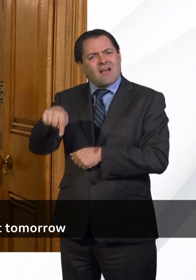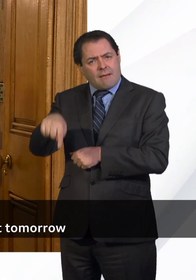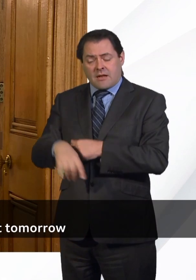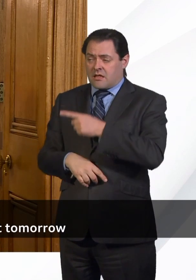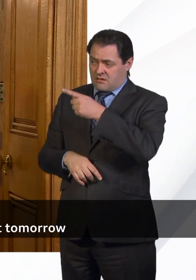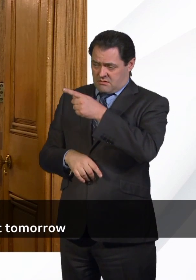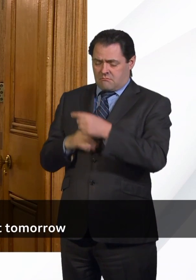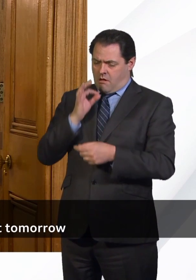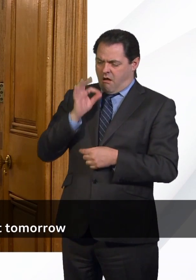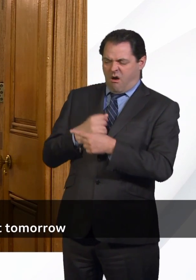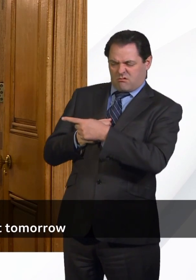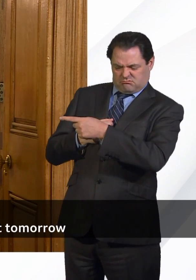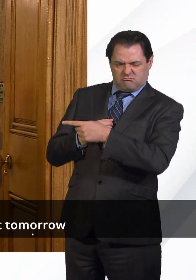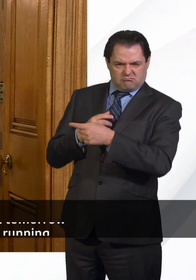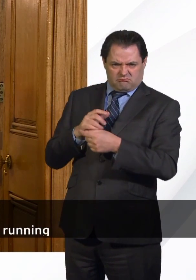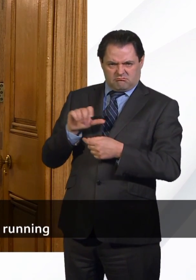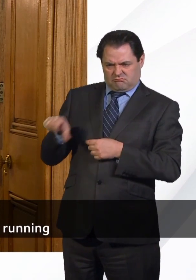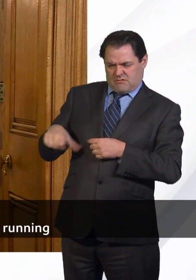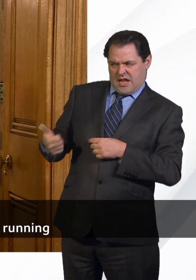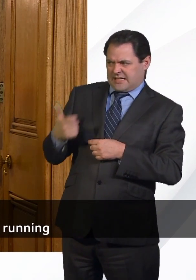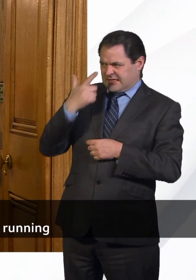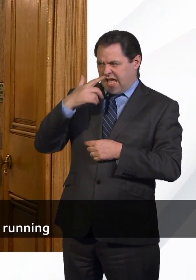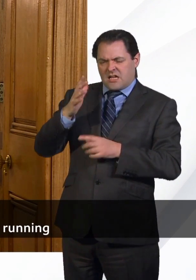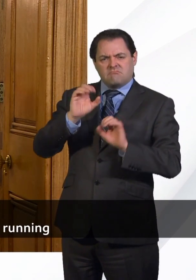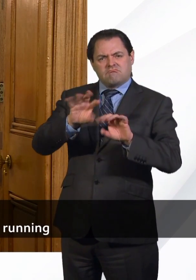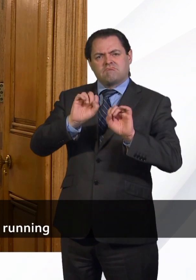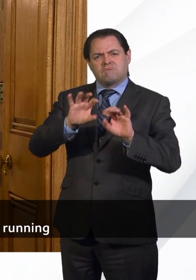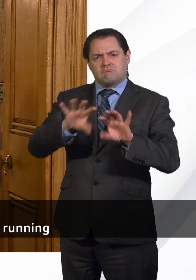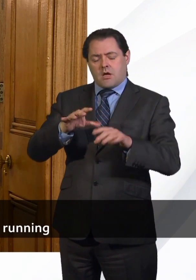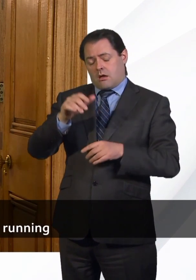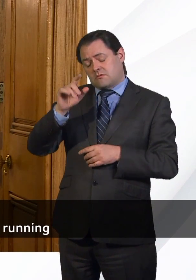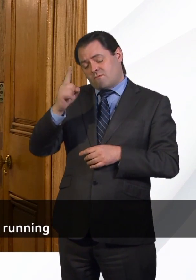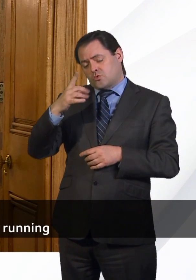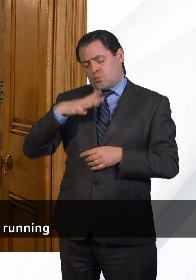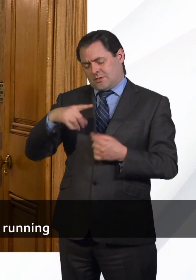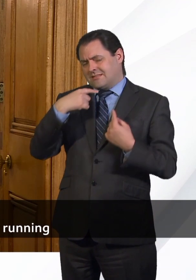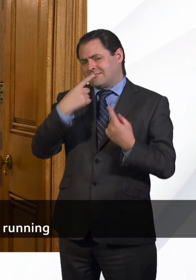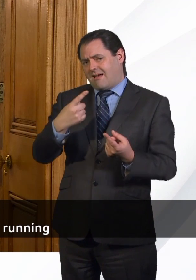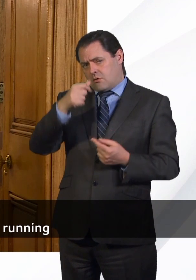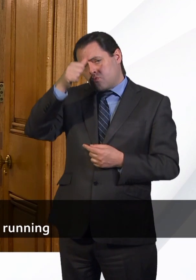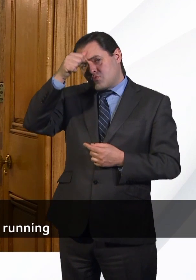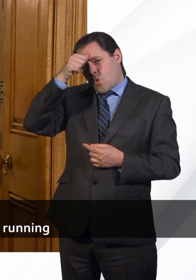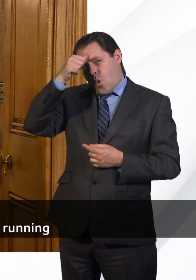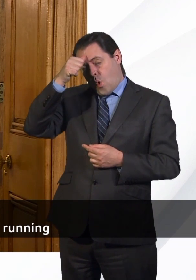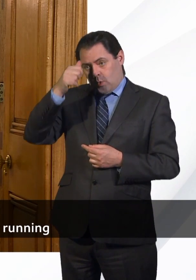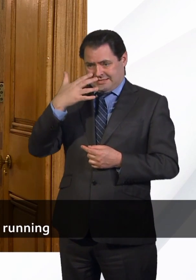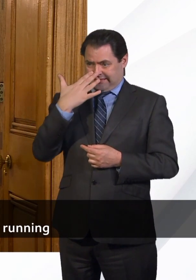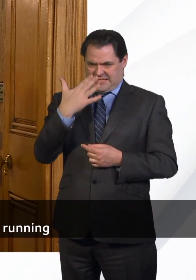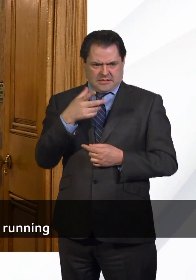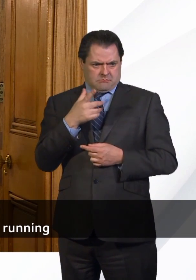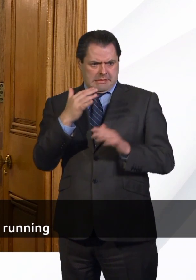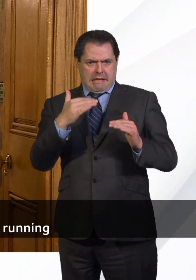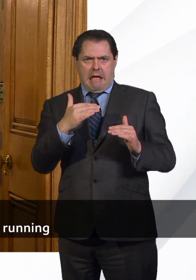say absolutely from the start is that we recognise that there has been a disproportionately